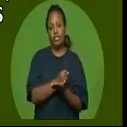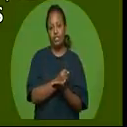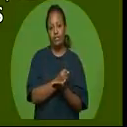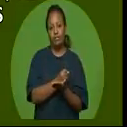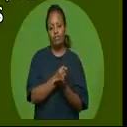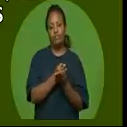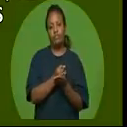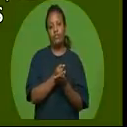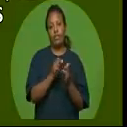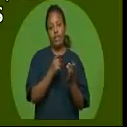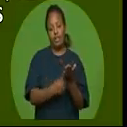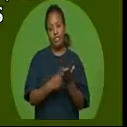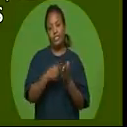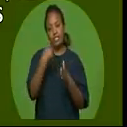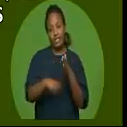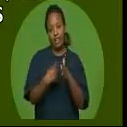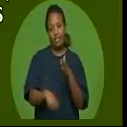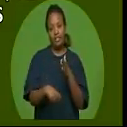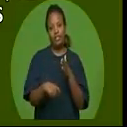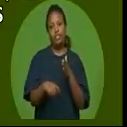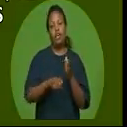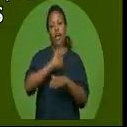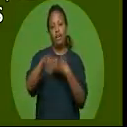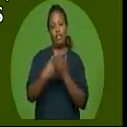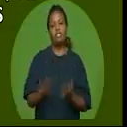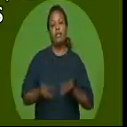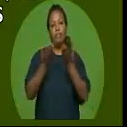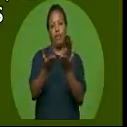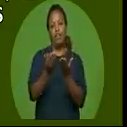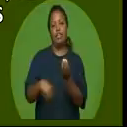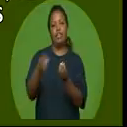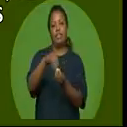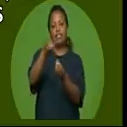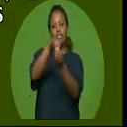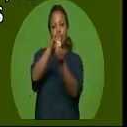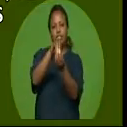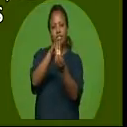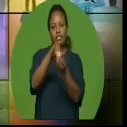production. As a result, the aggregate supply increases.